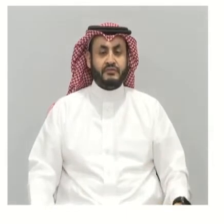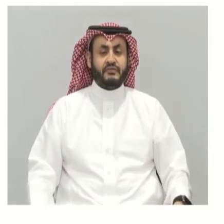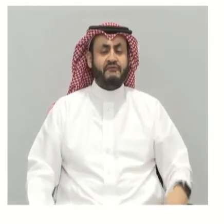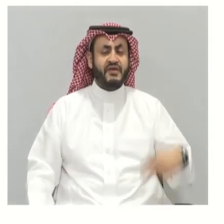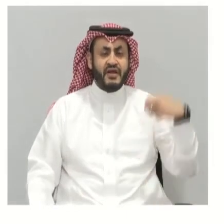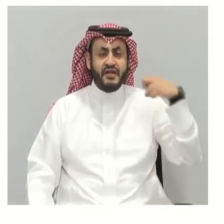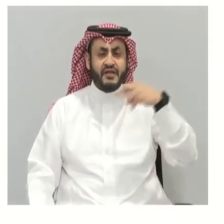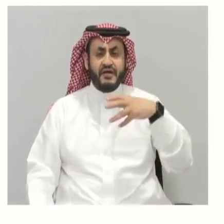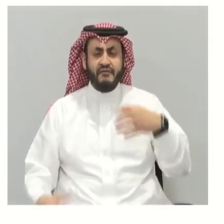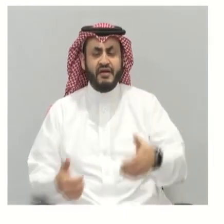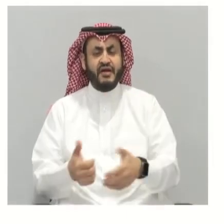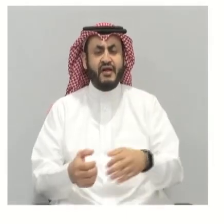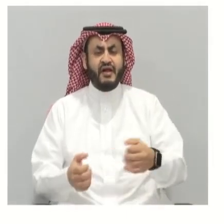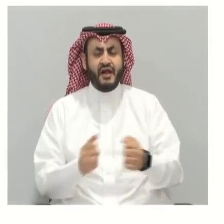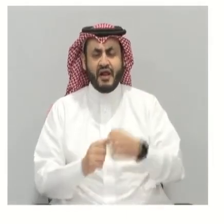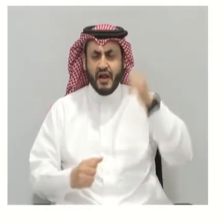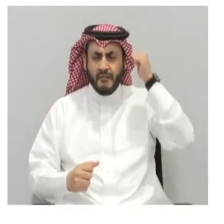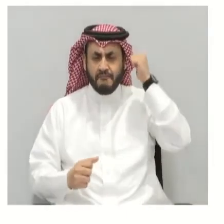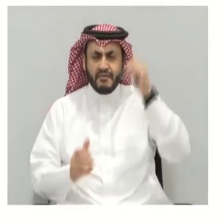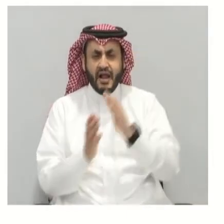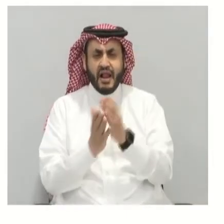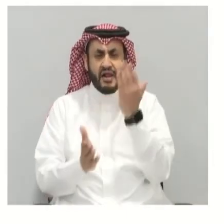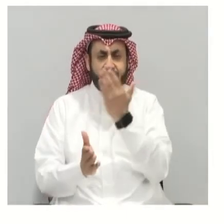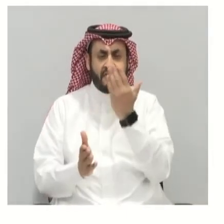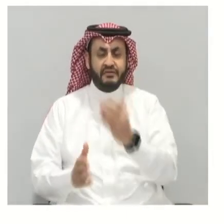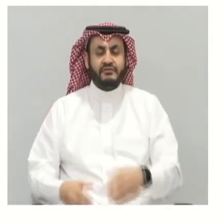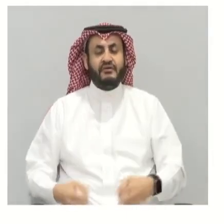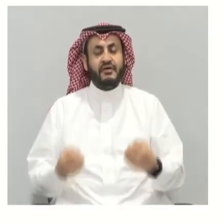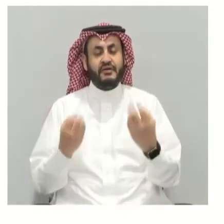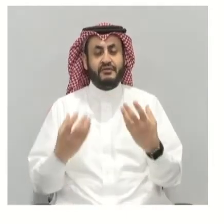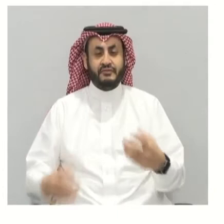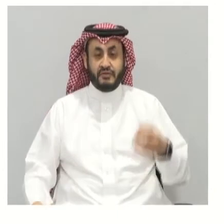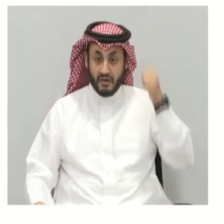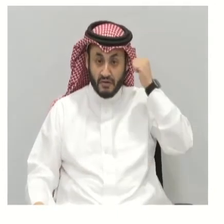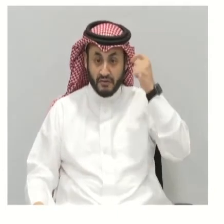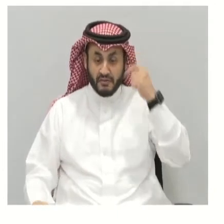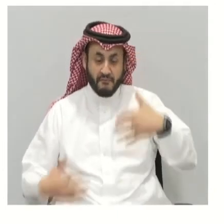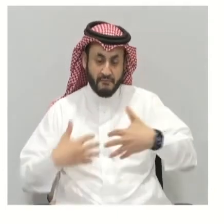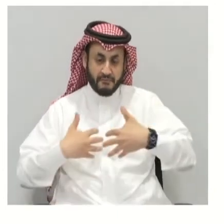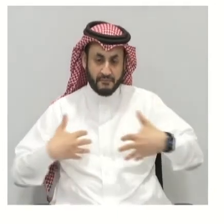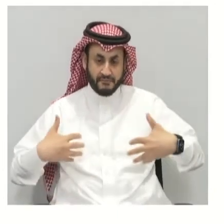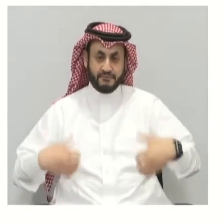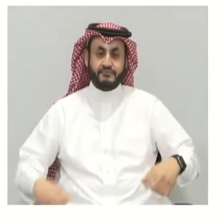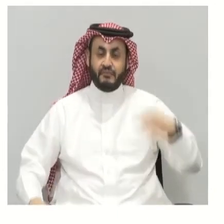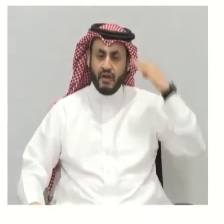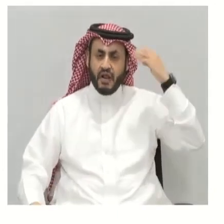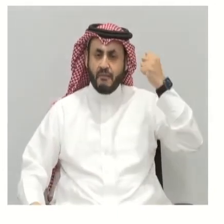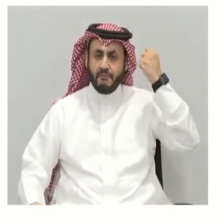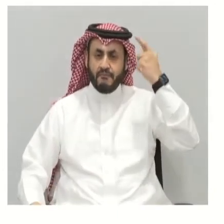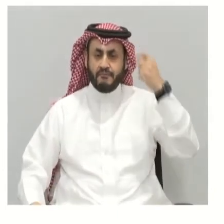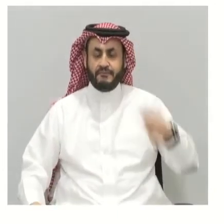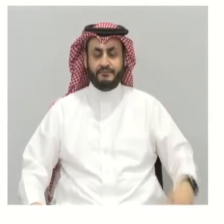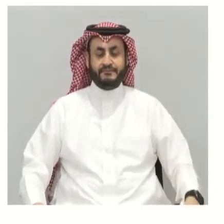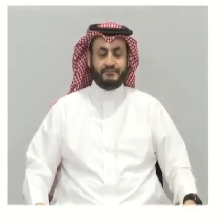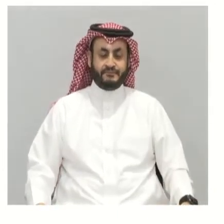escape from academic pressure or academic stress, and as a fun way to use brain power.